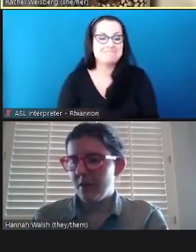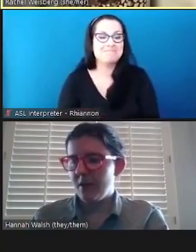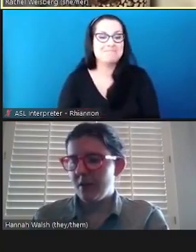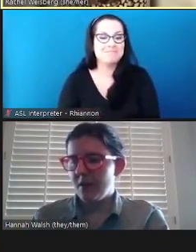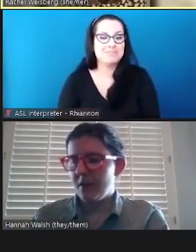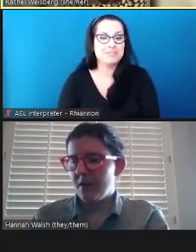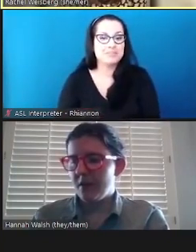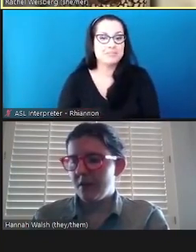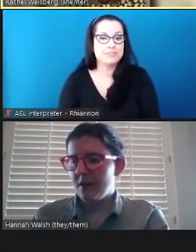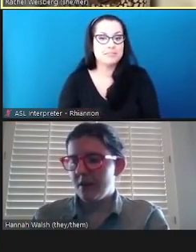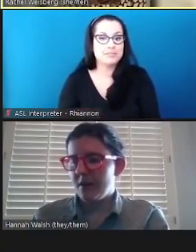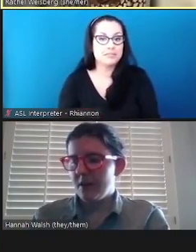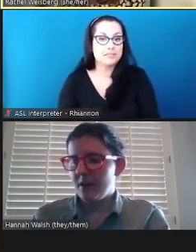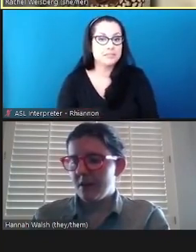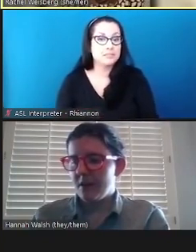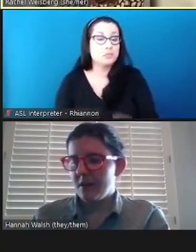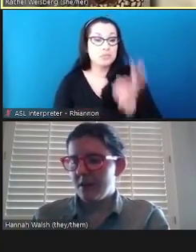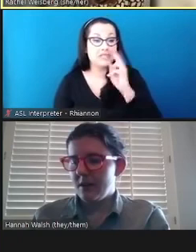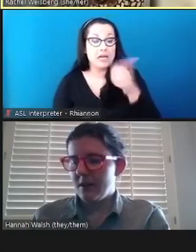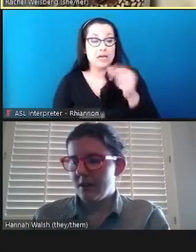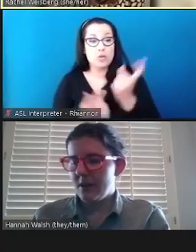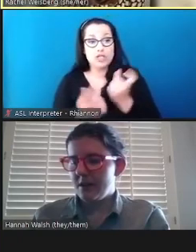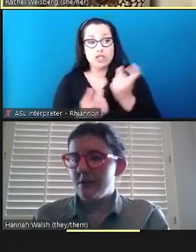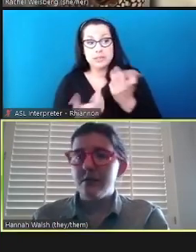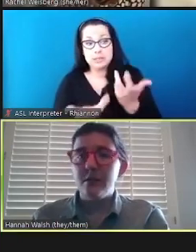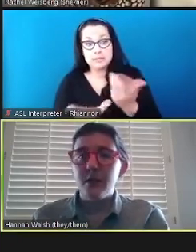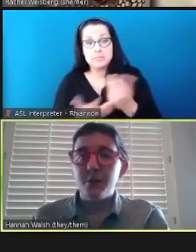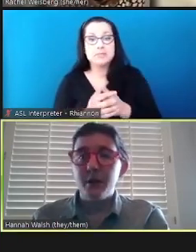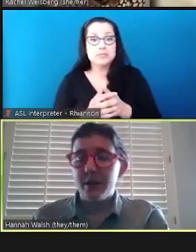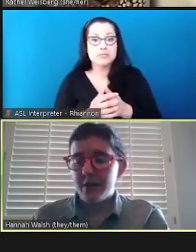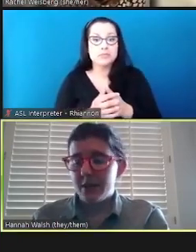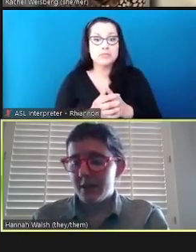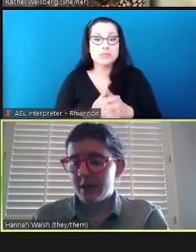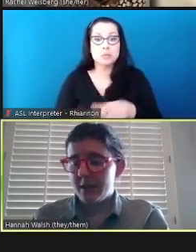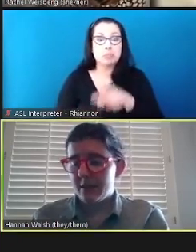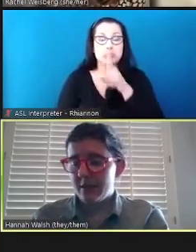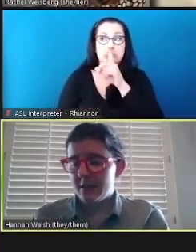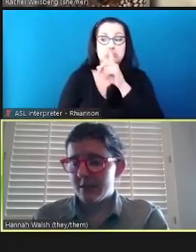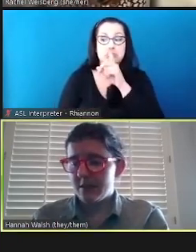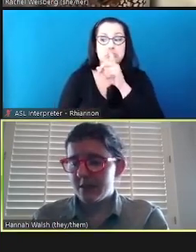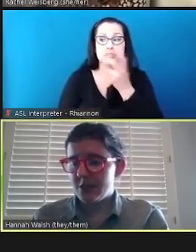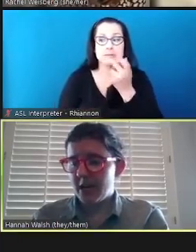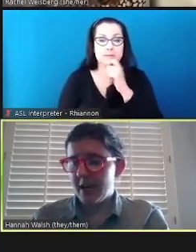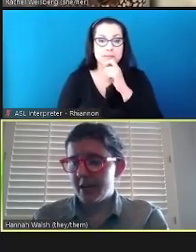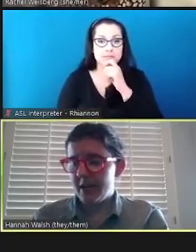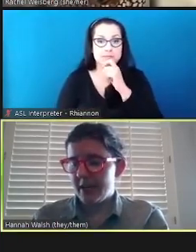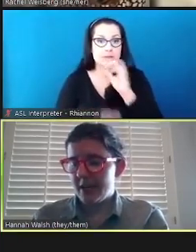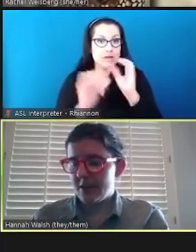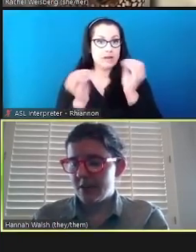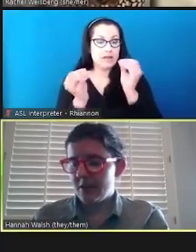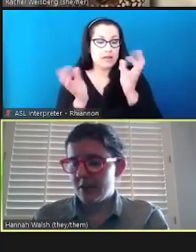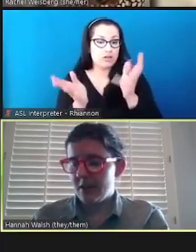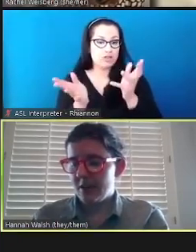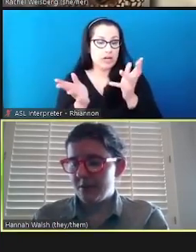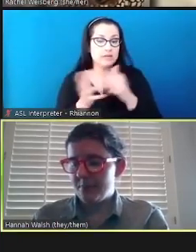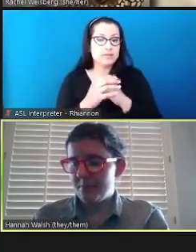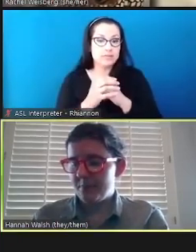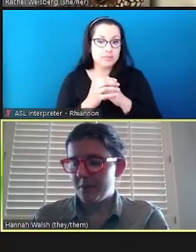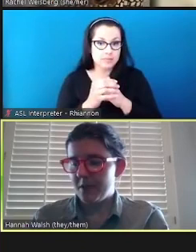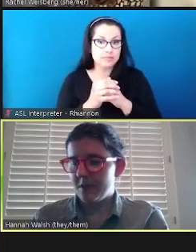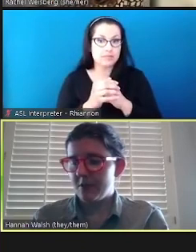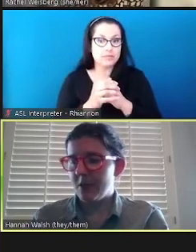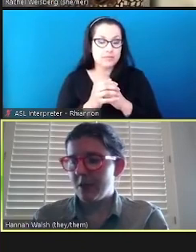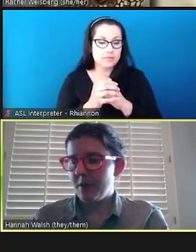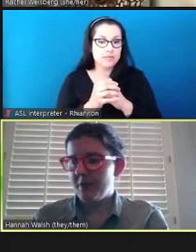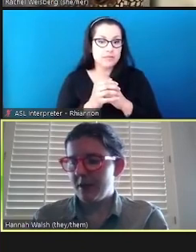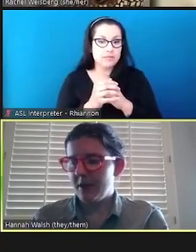So we're going to see if there's any questions that come in. It doesn't look like we have any in the chat, and